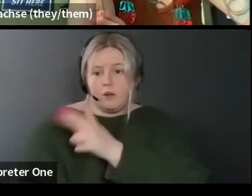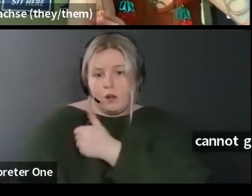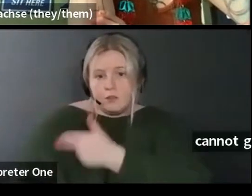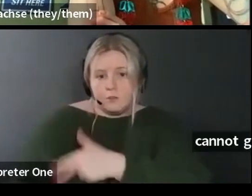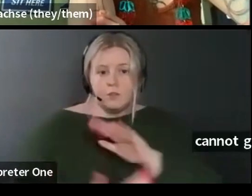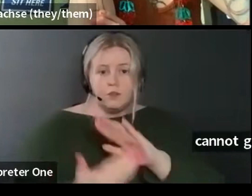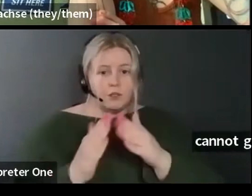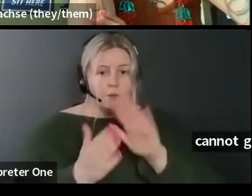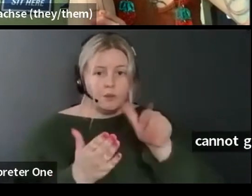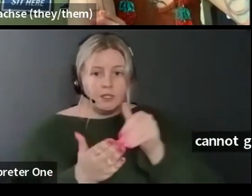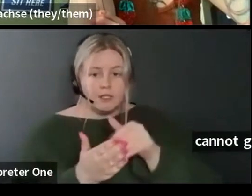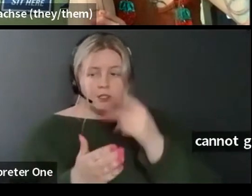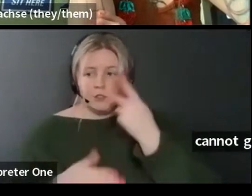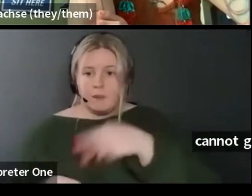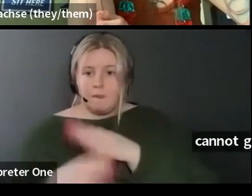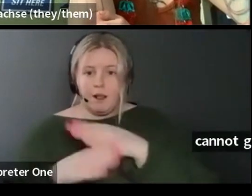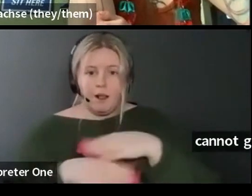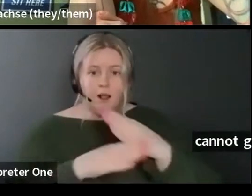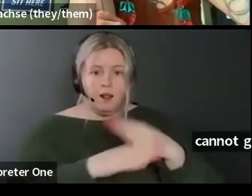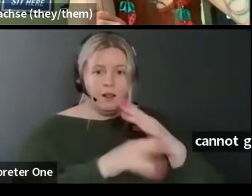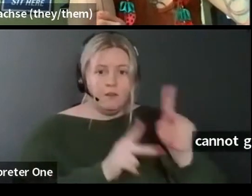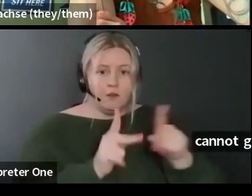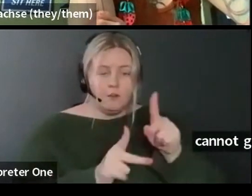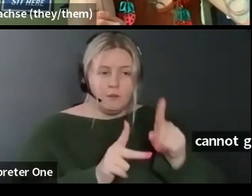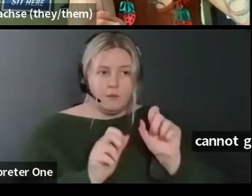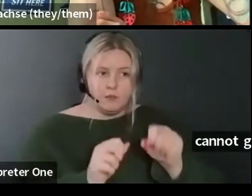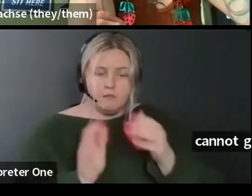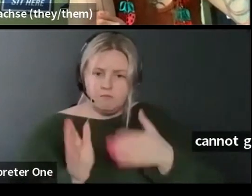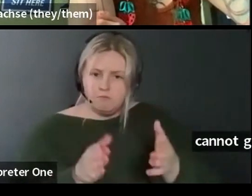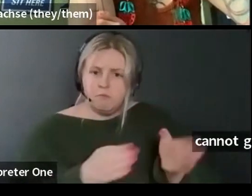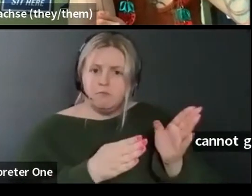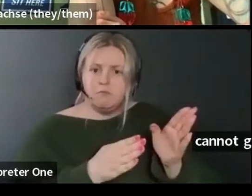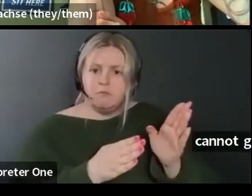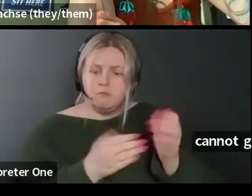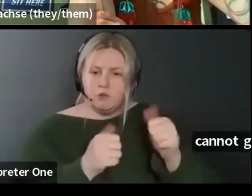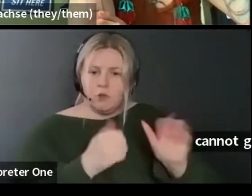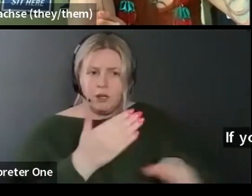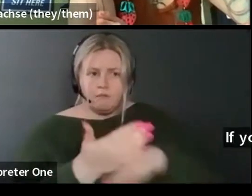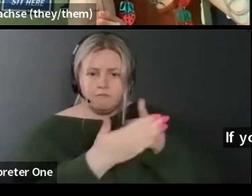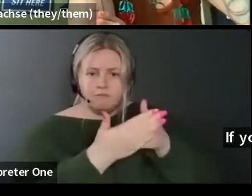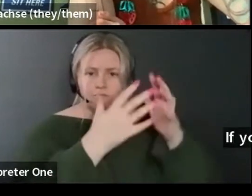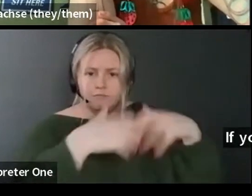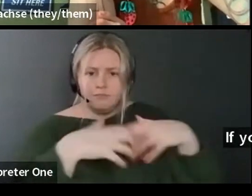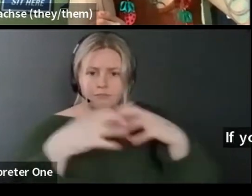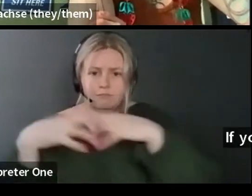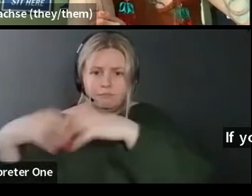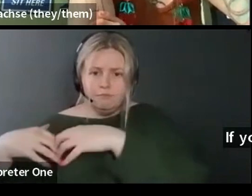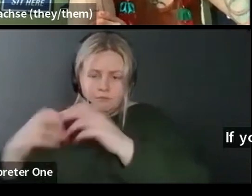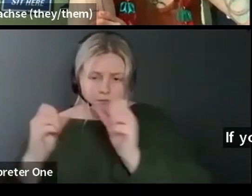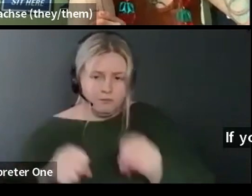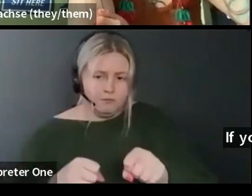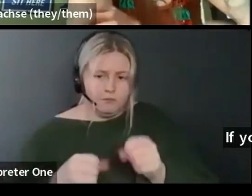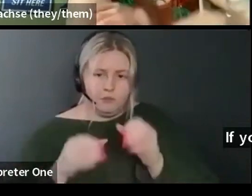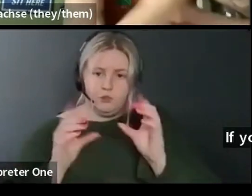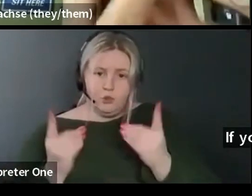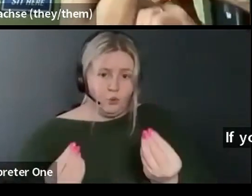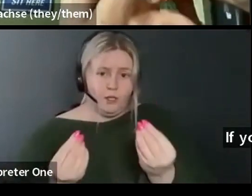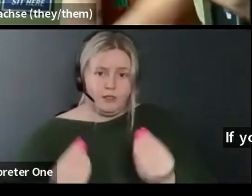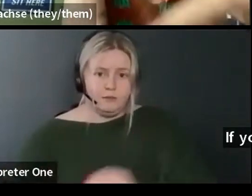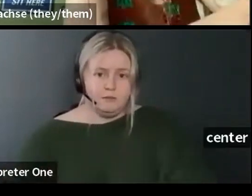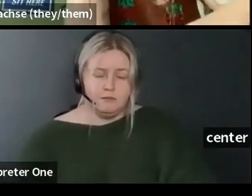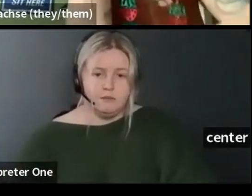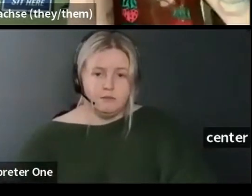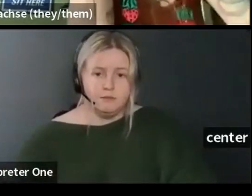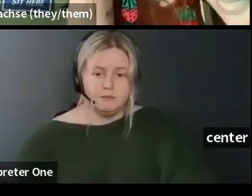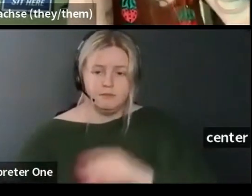where there's those barriers for people, like yo, organize against them, you know, just do that. And like, yeah,